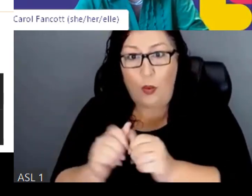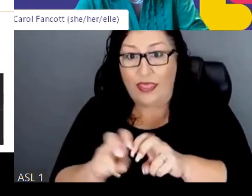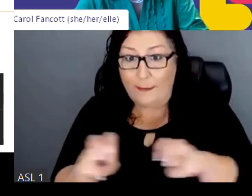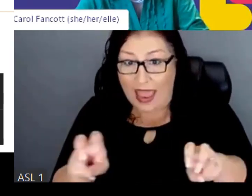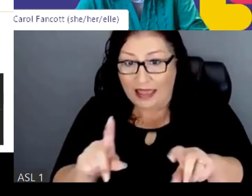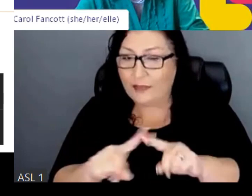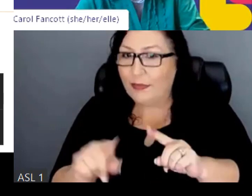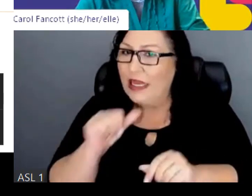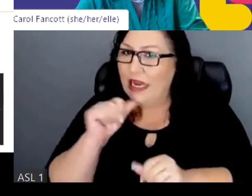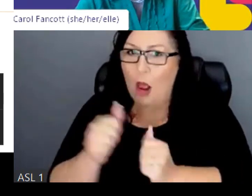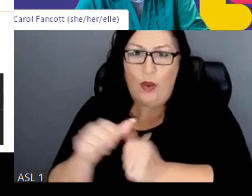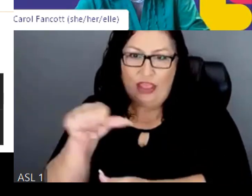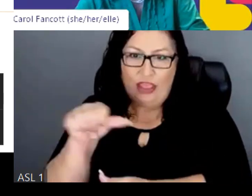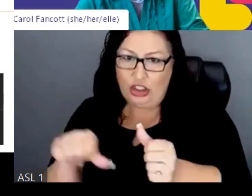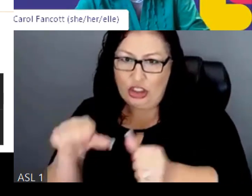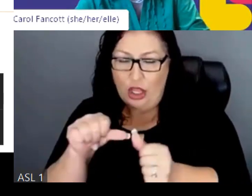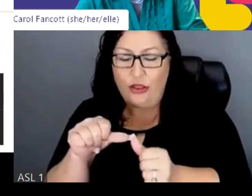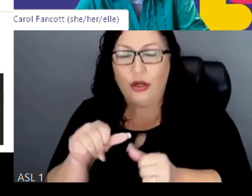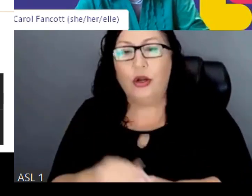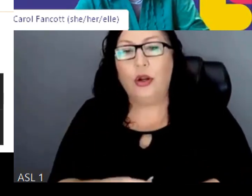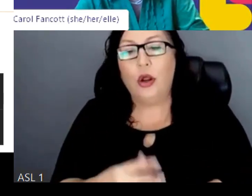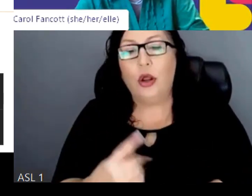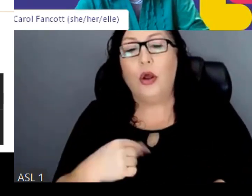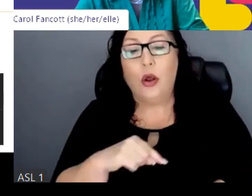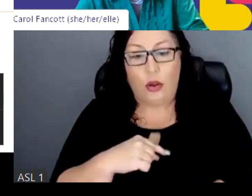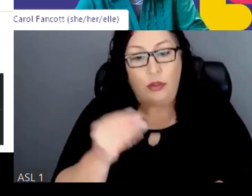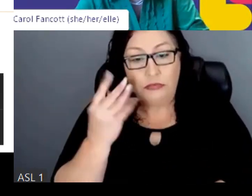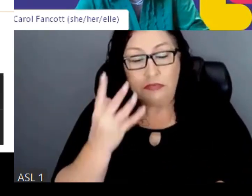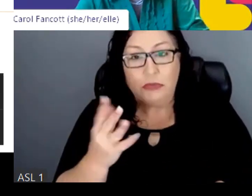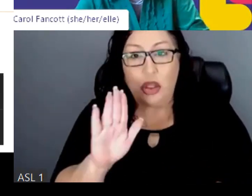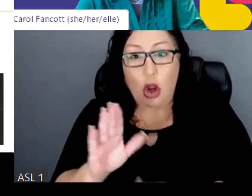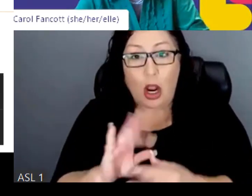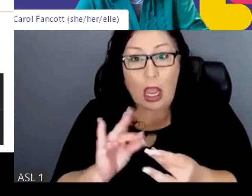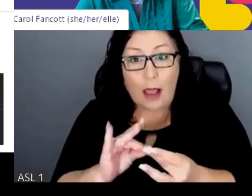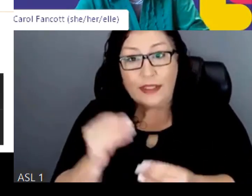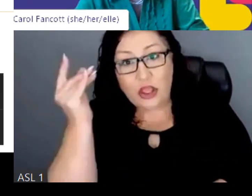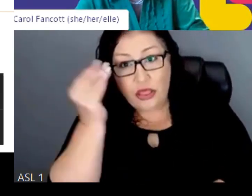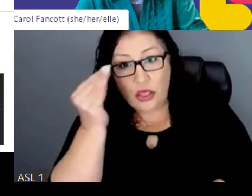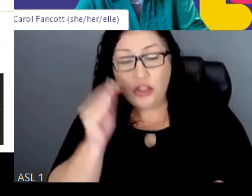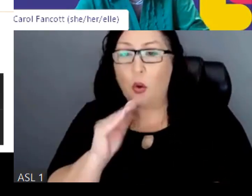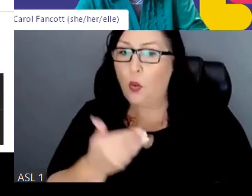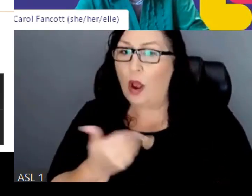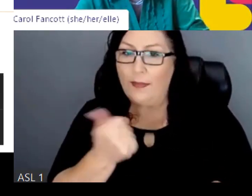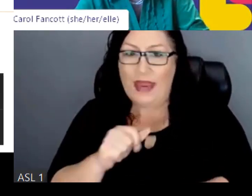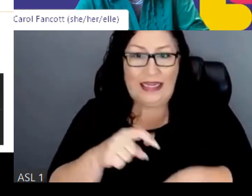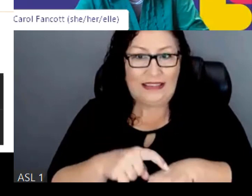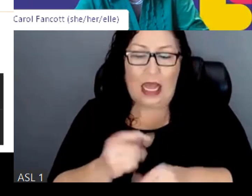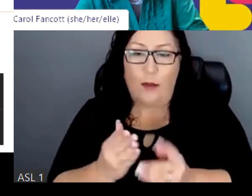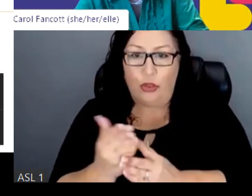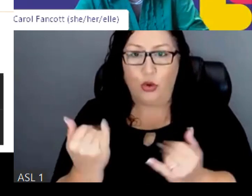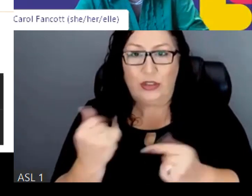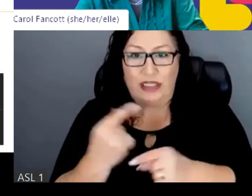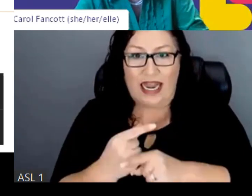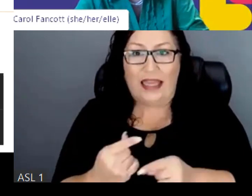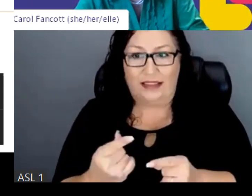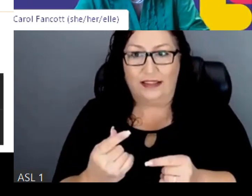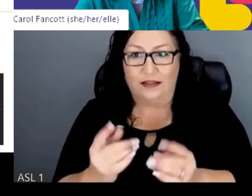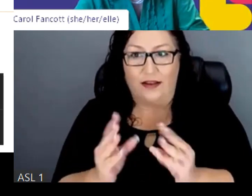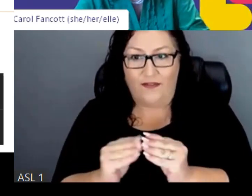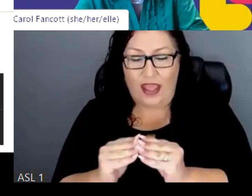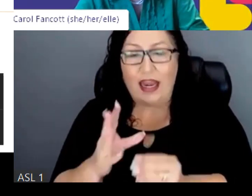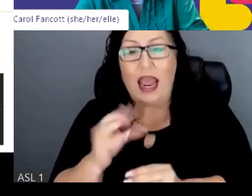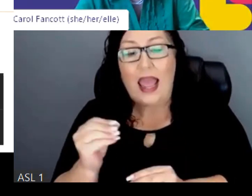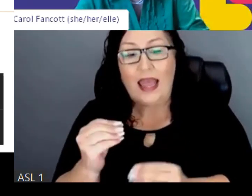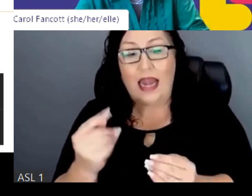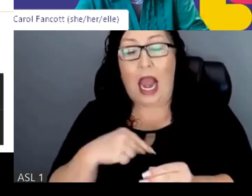panelists, but not with each other. We assure you that your comments and thoughts are welcomed at any time throughout today's event, and